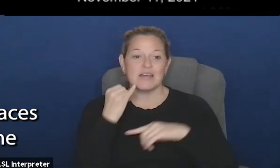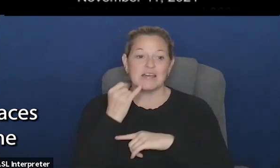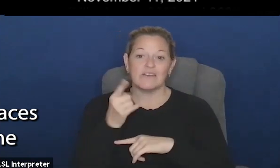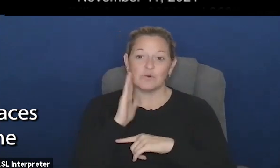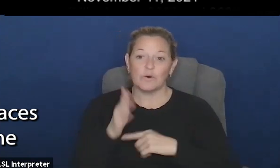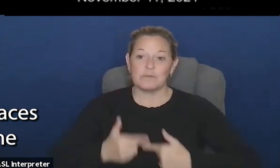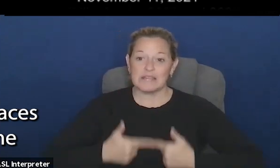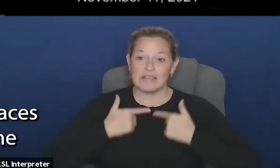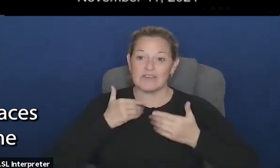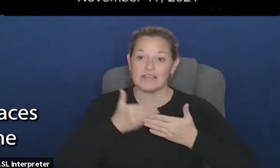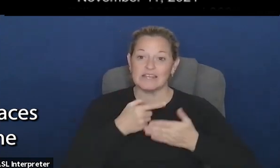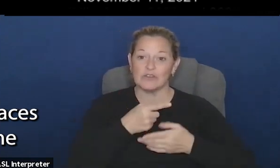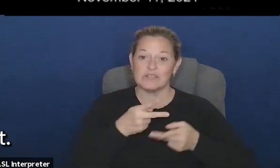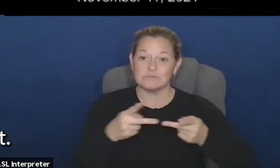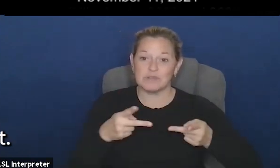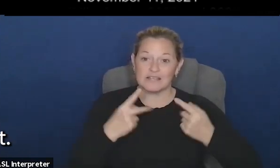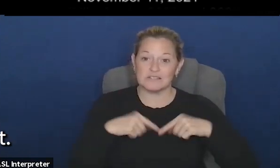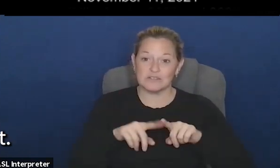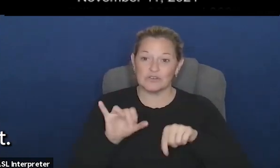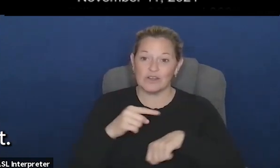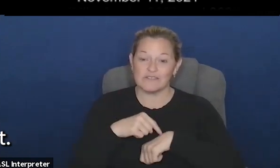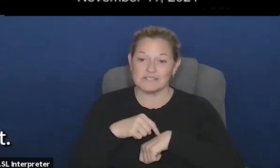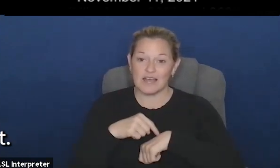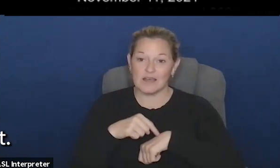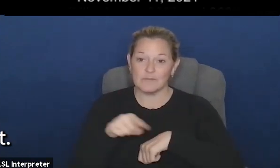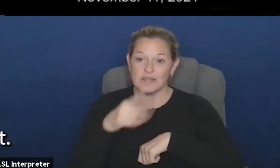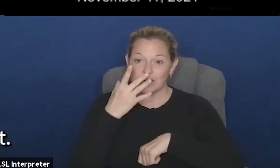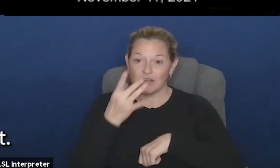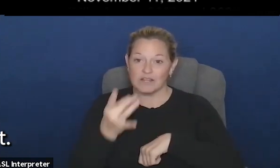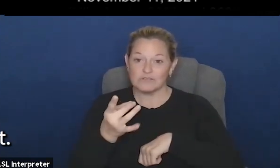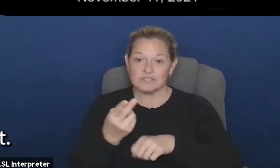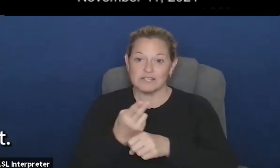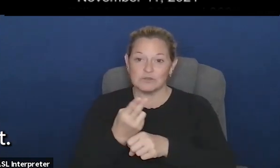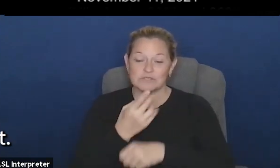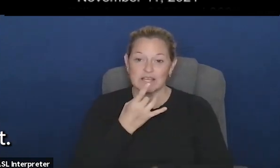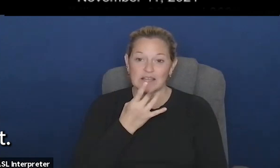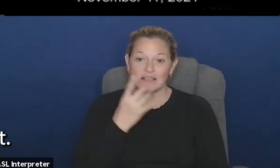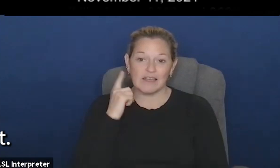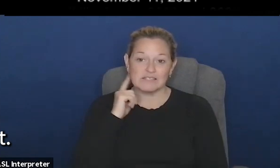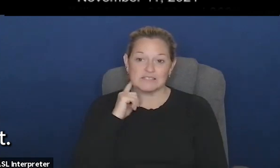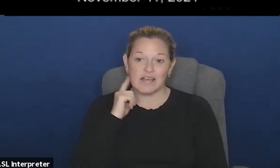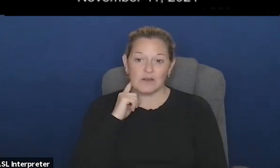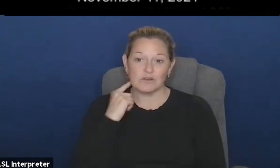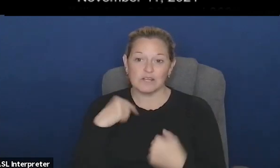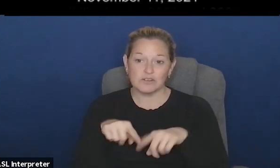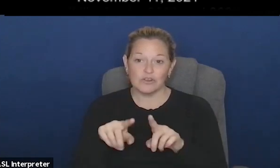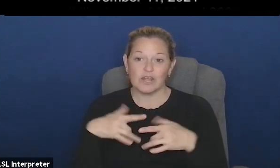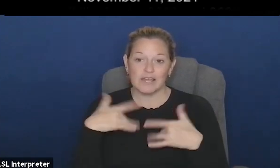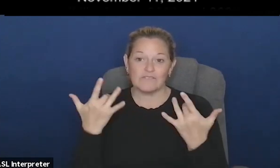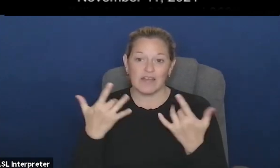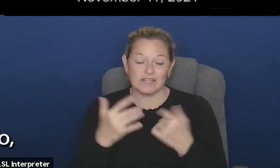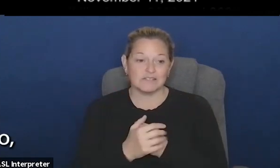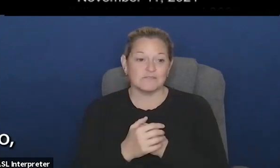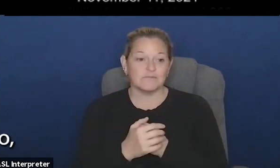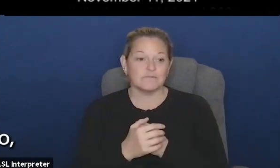in those places or near those places during this time and may be interested in using light sound during this event. And so there are